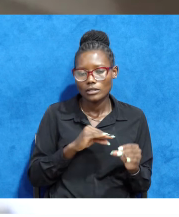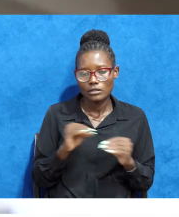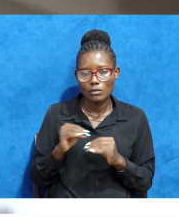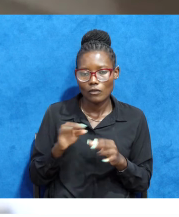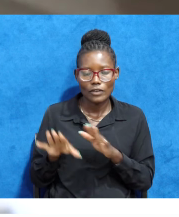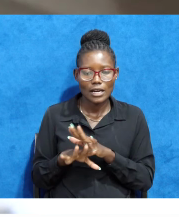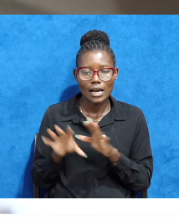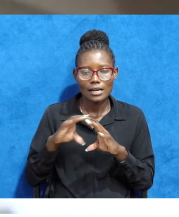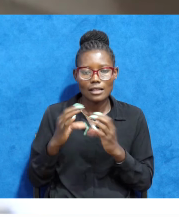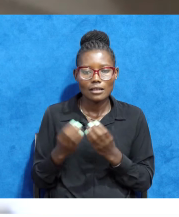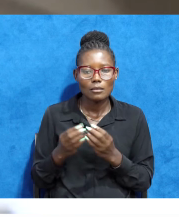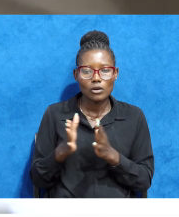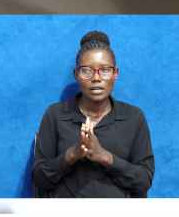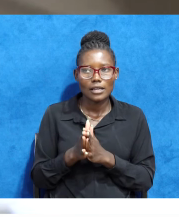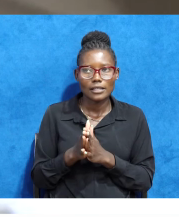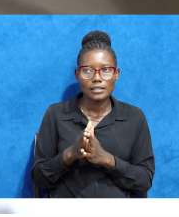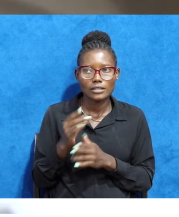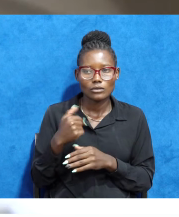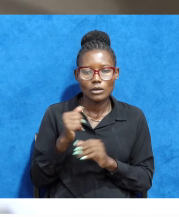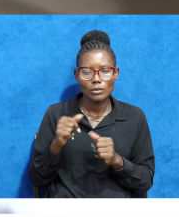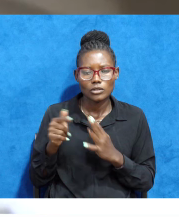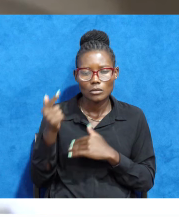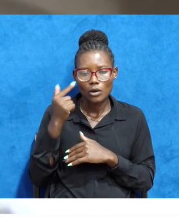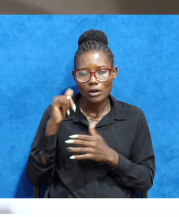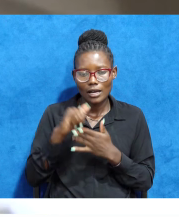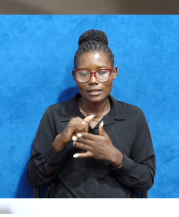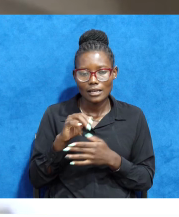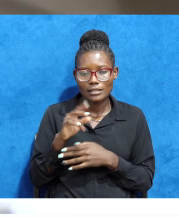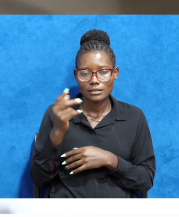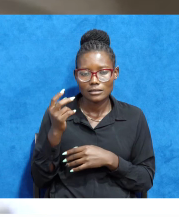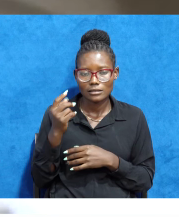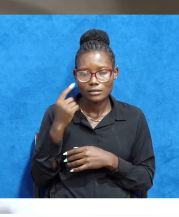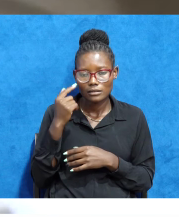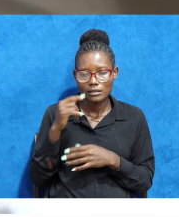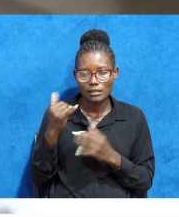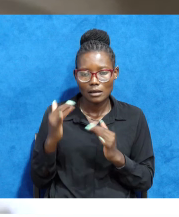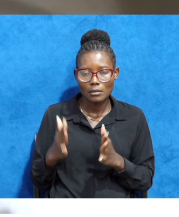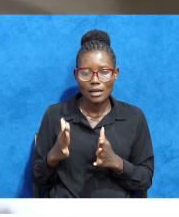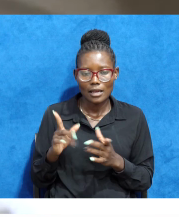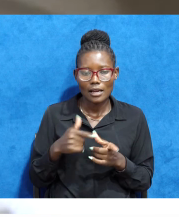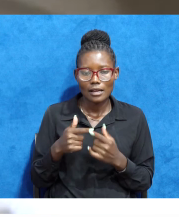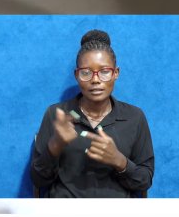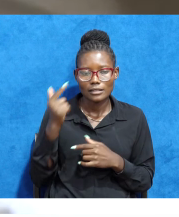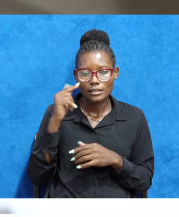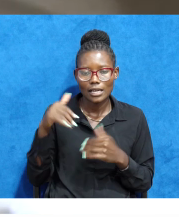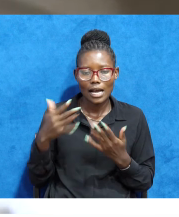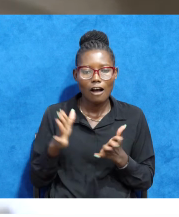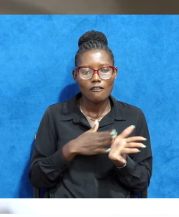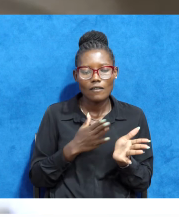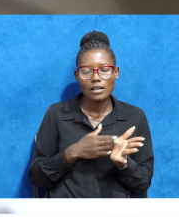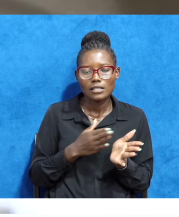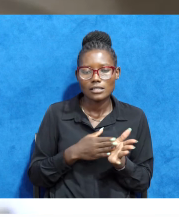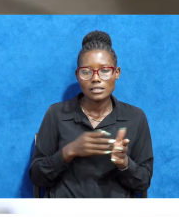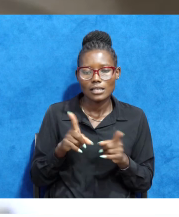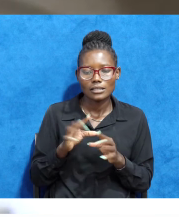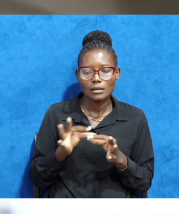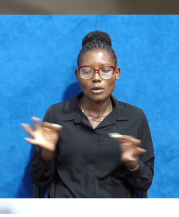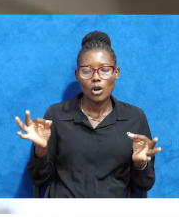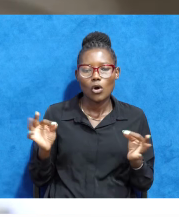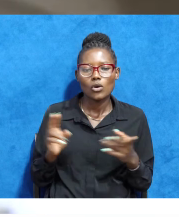bar moving? And then once the bar has kind of reached that top height and the athlete is no longer pushing into the ground, how fast